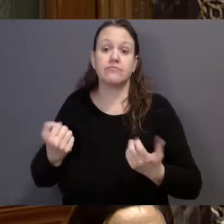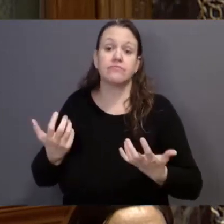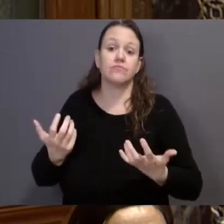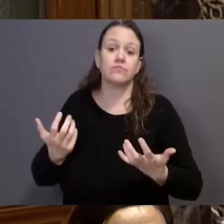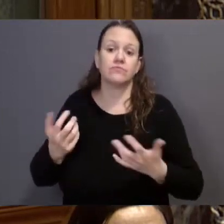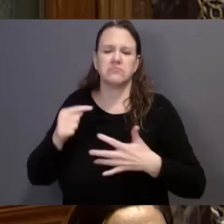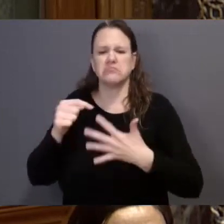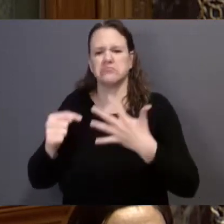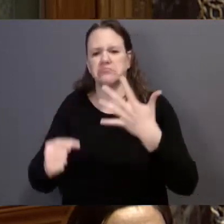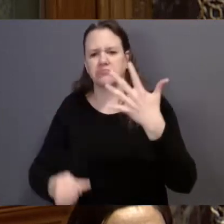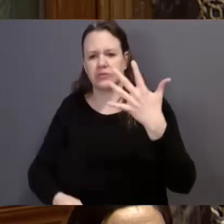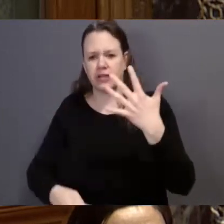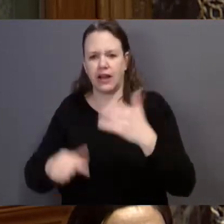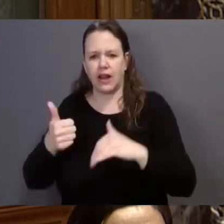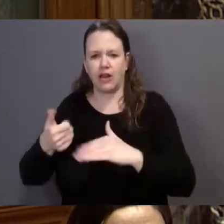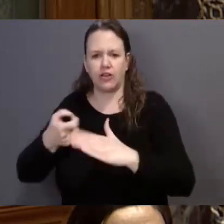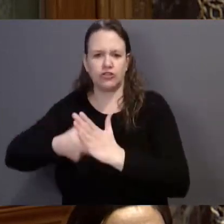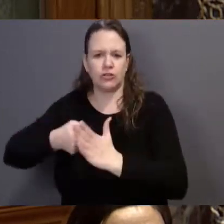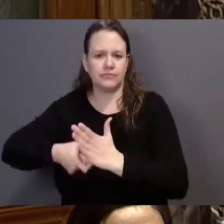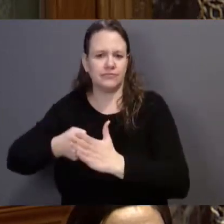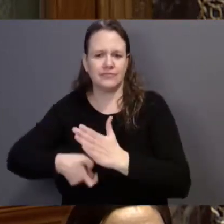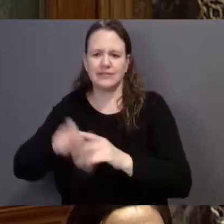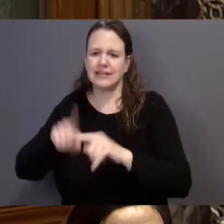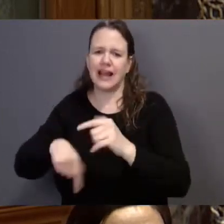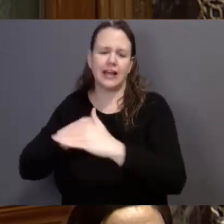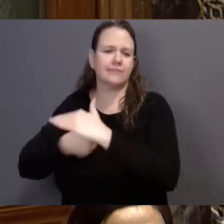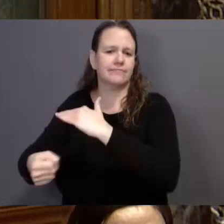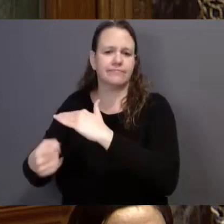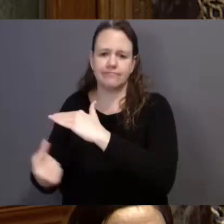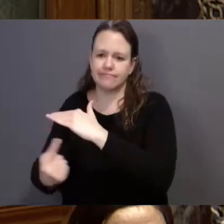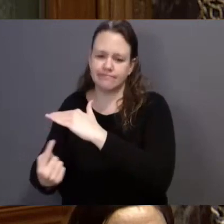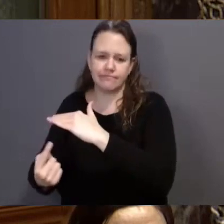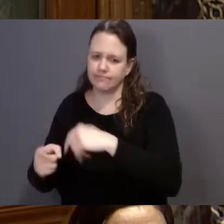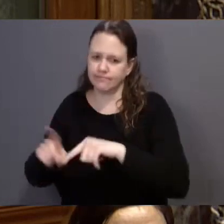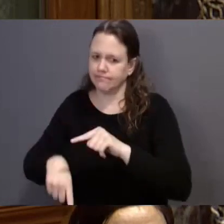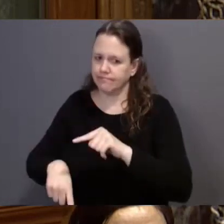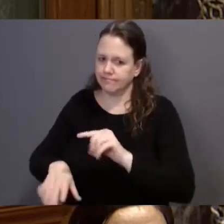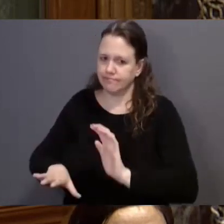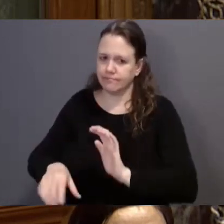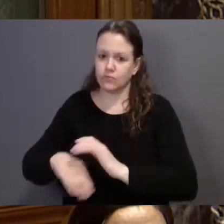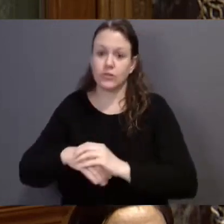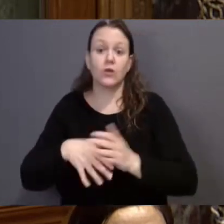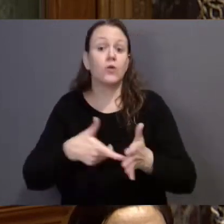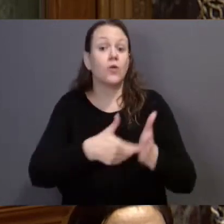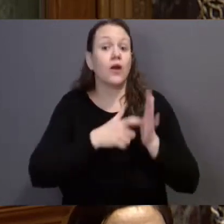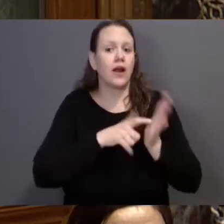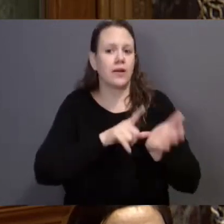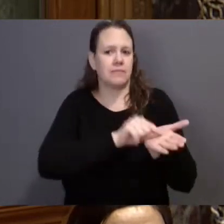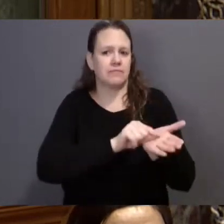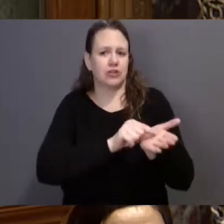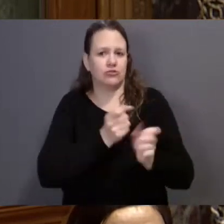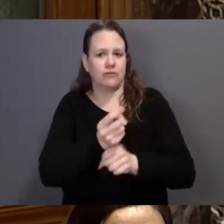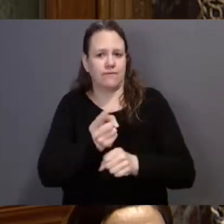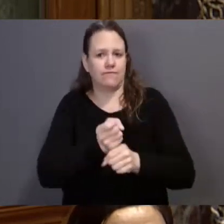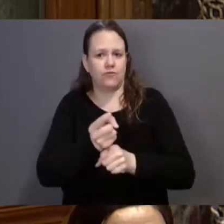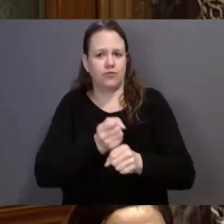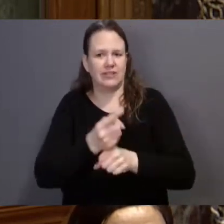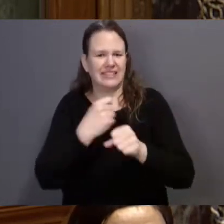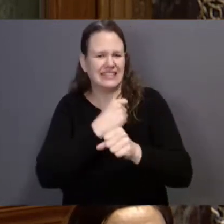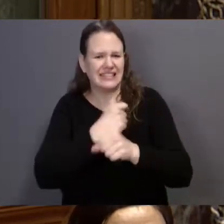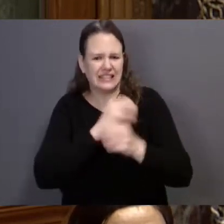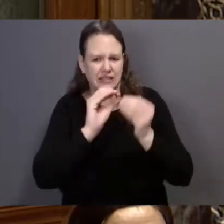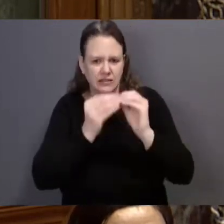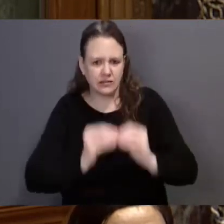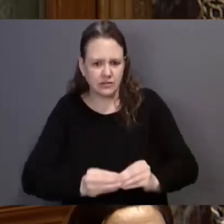Services to publish annual disaggregated statistics on the number of individuals held in solitary confinement. This bill follows